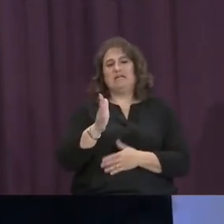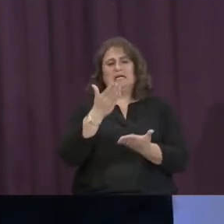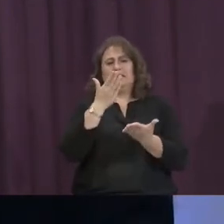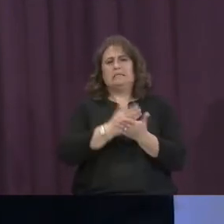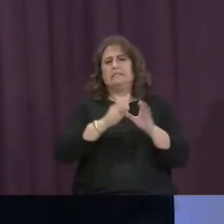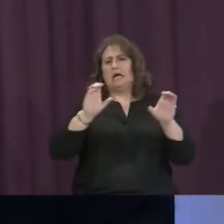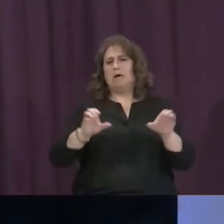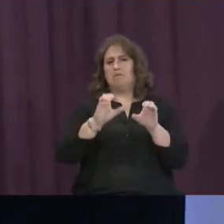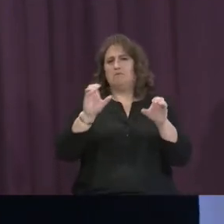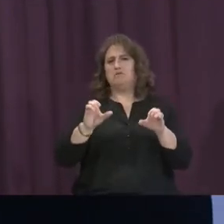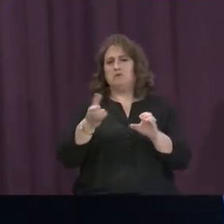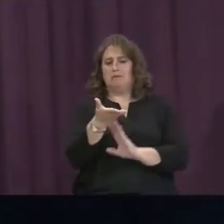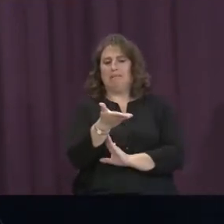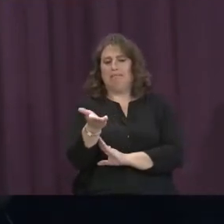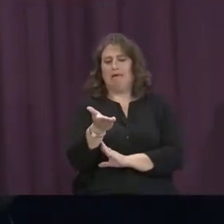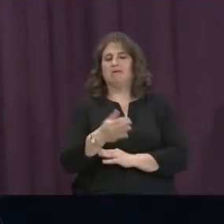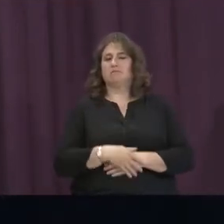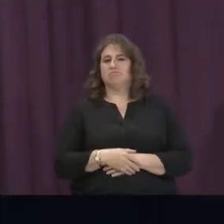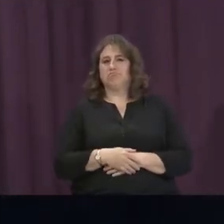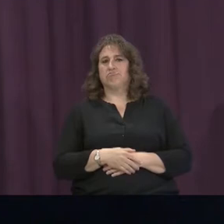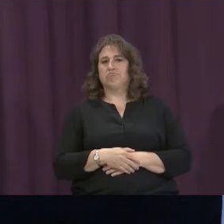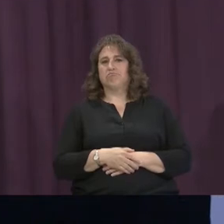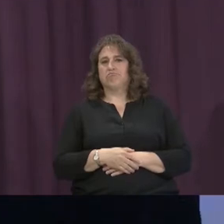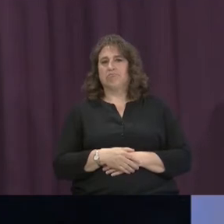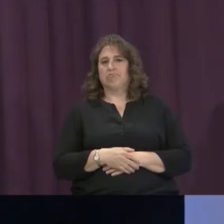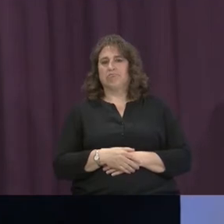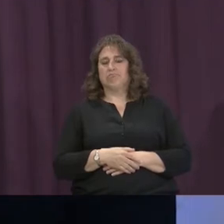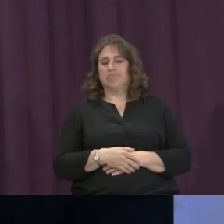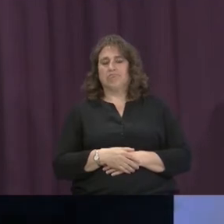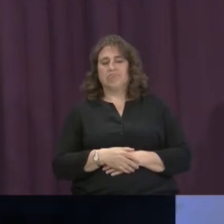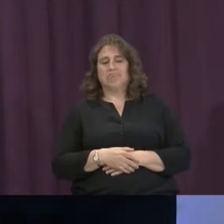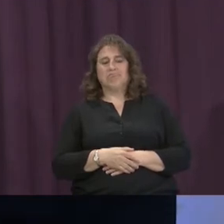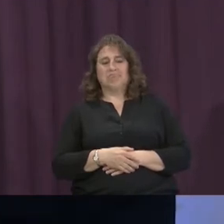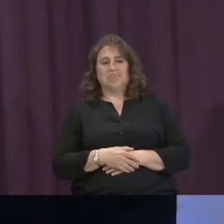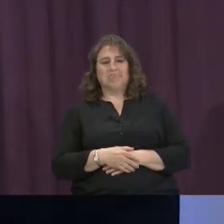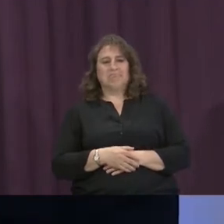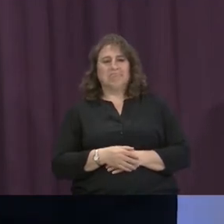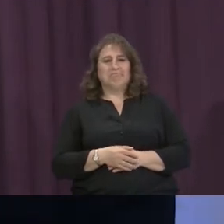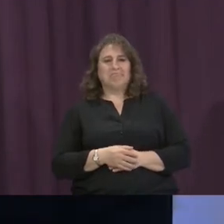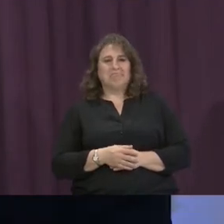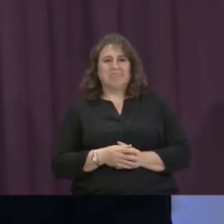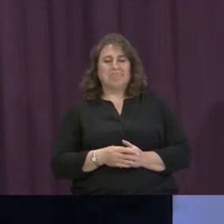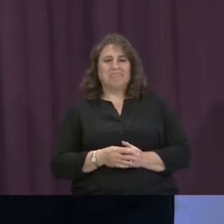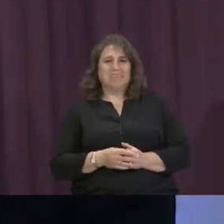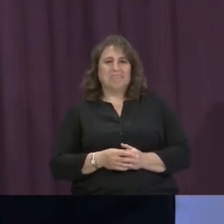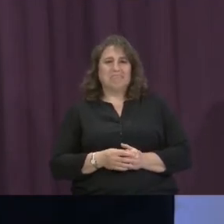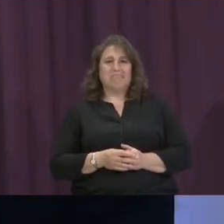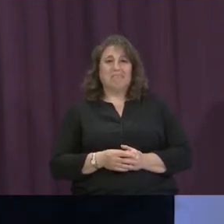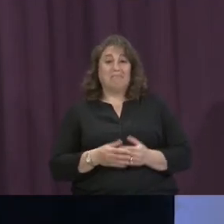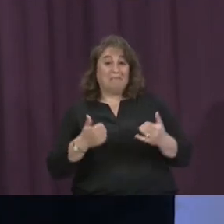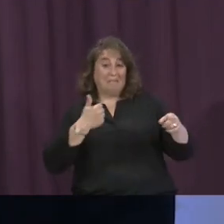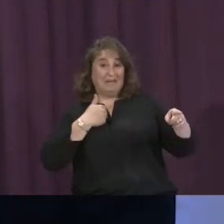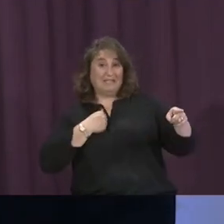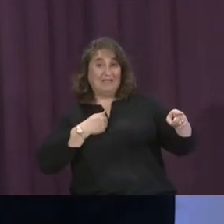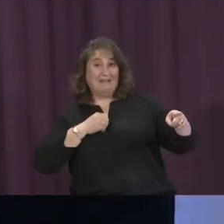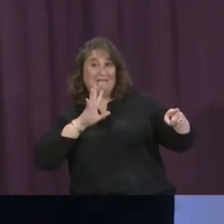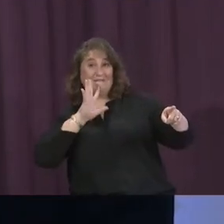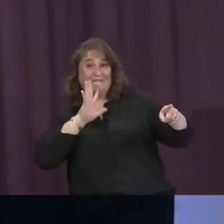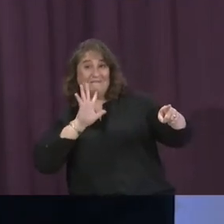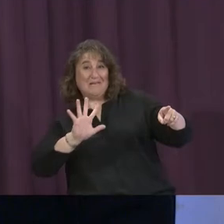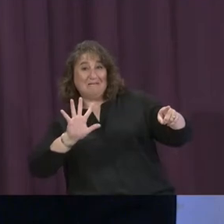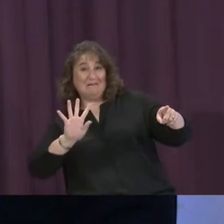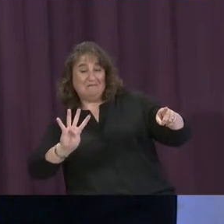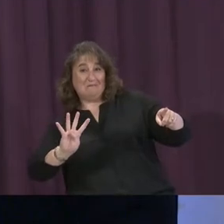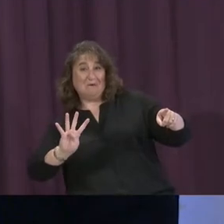things. Mm-hmm. And so that is something where, um, it's, you know, I'm 54 right now. And I'm seeing